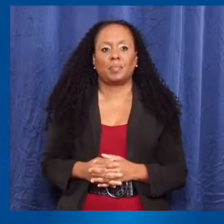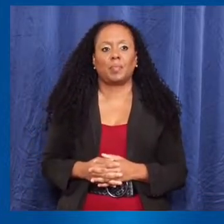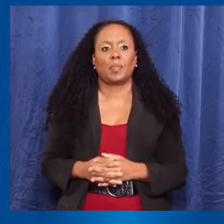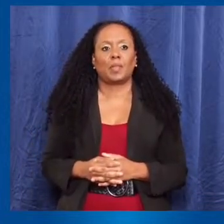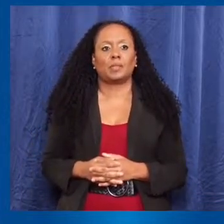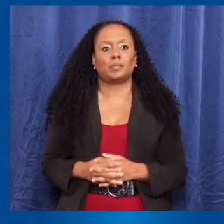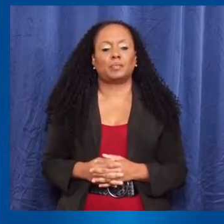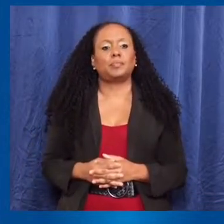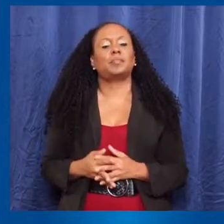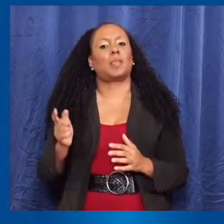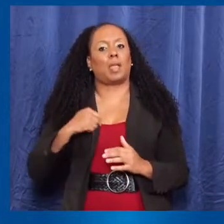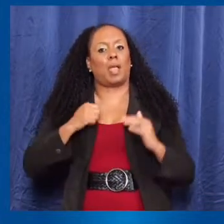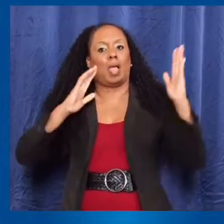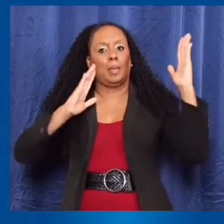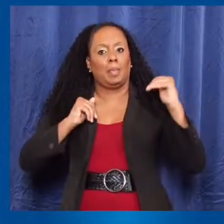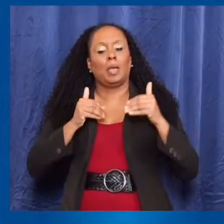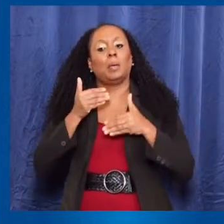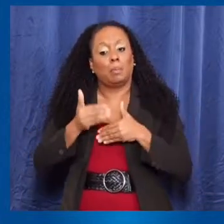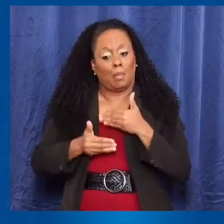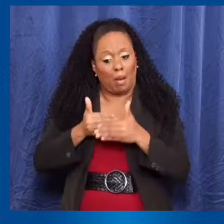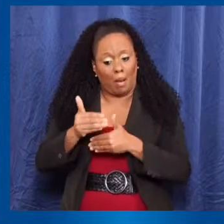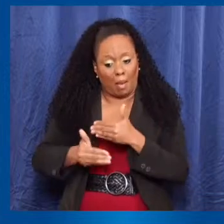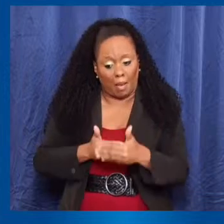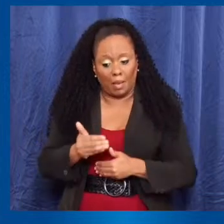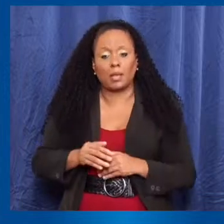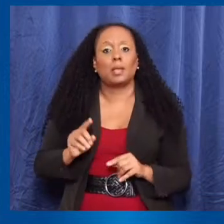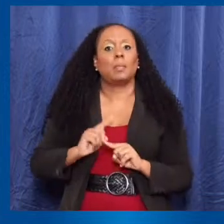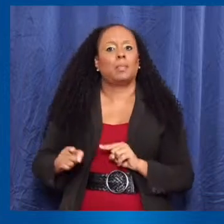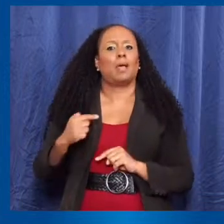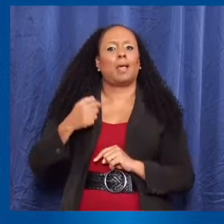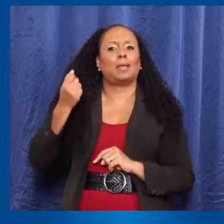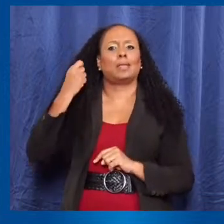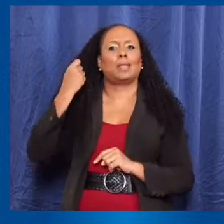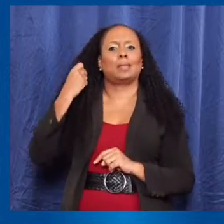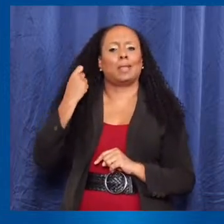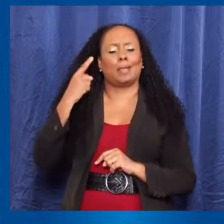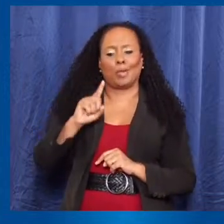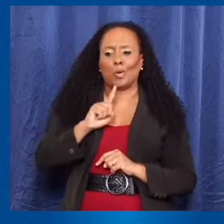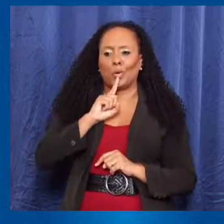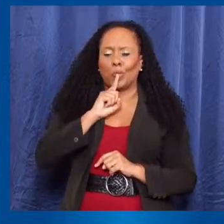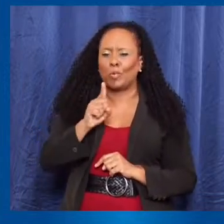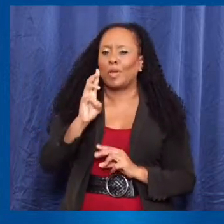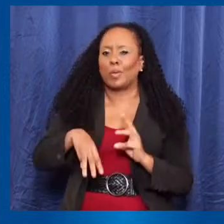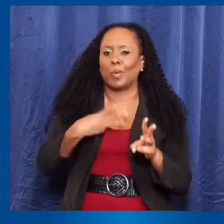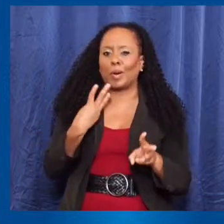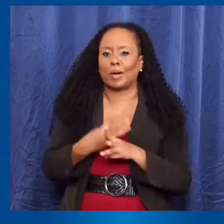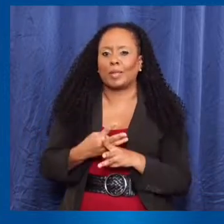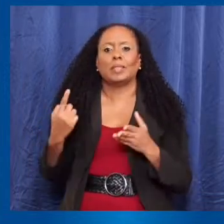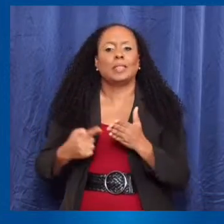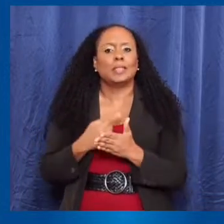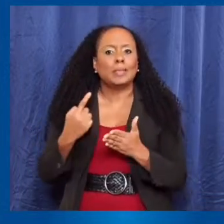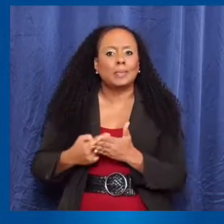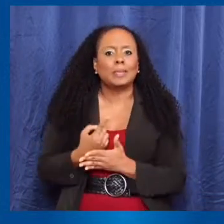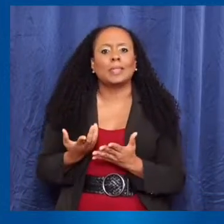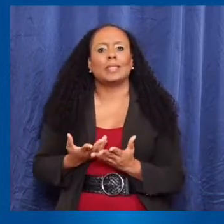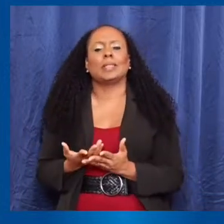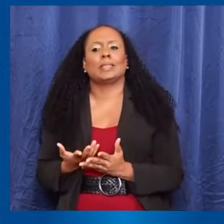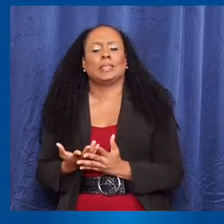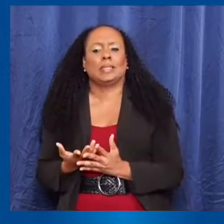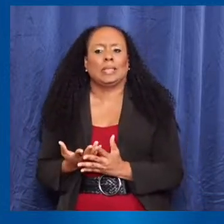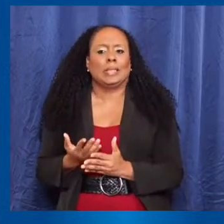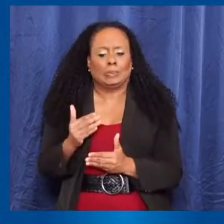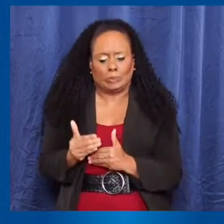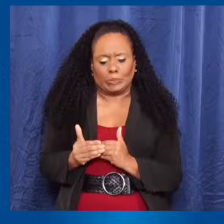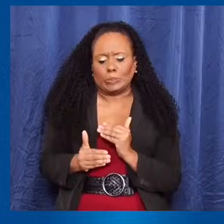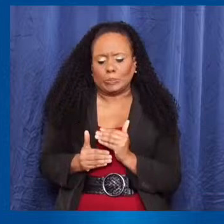expect some progress, but I also know that we live in the real world, and that battles sometimes have to take time in order